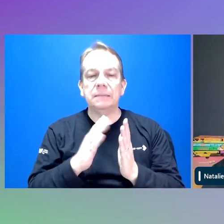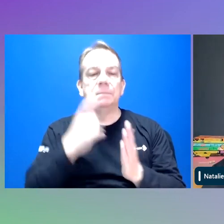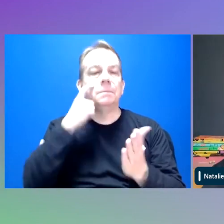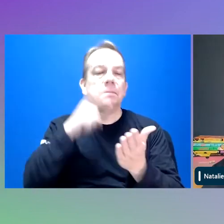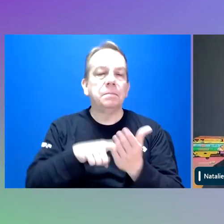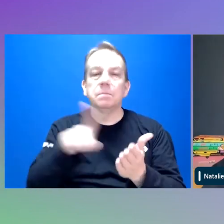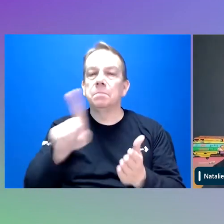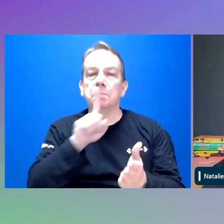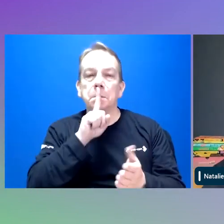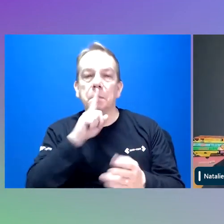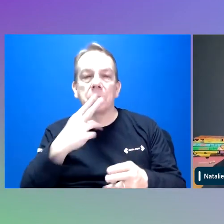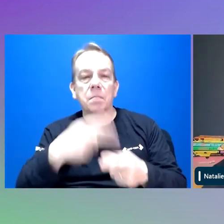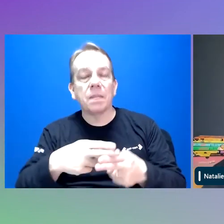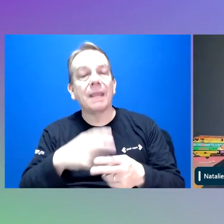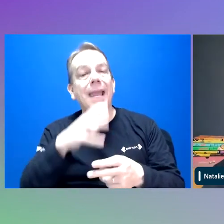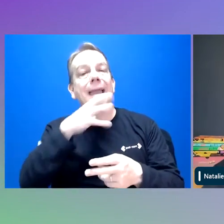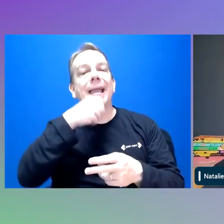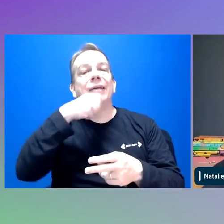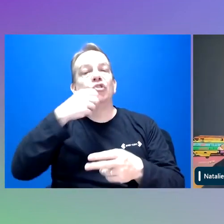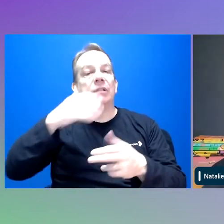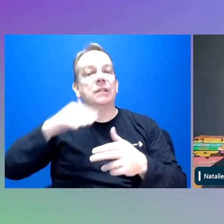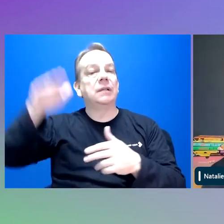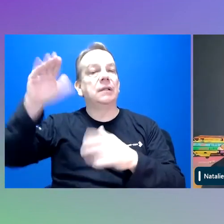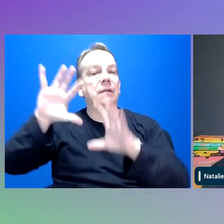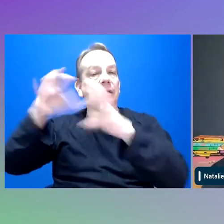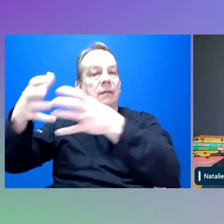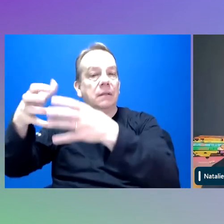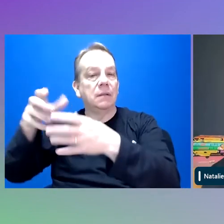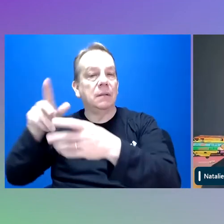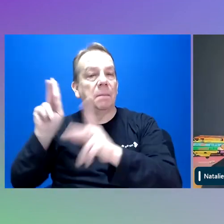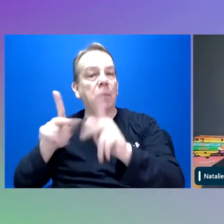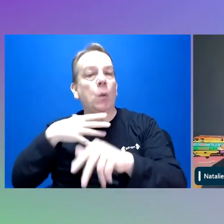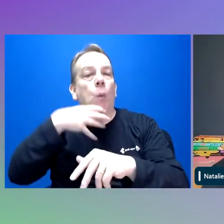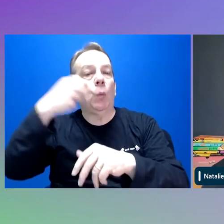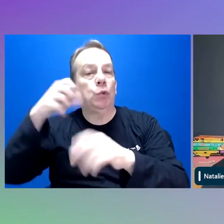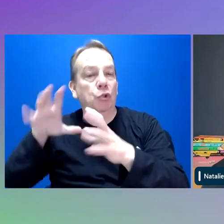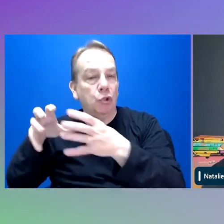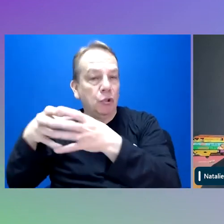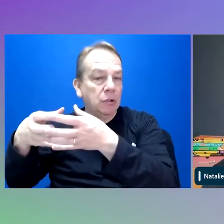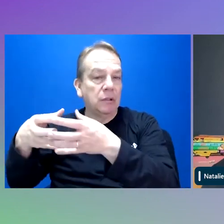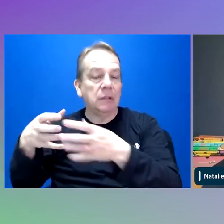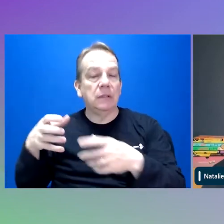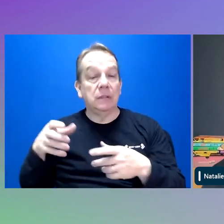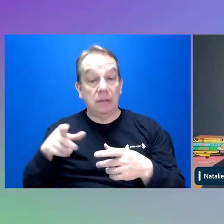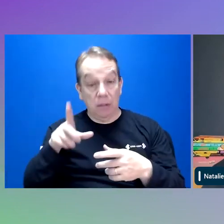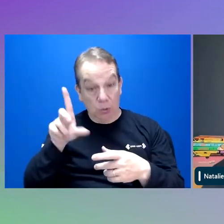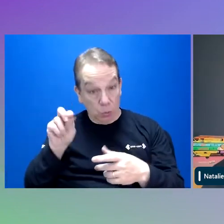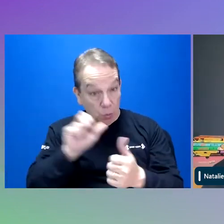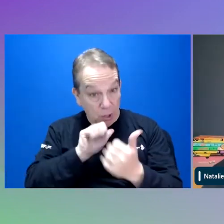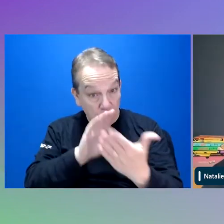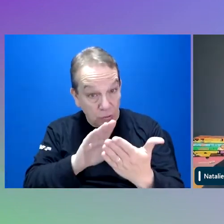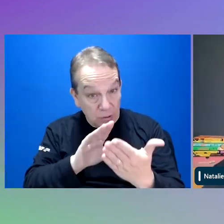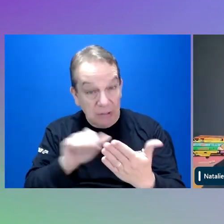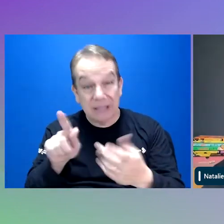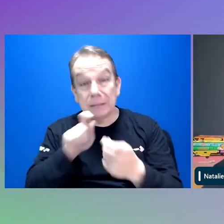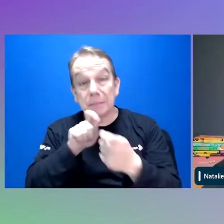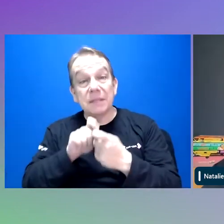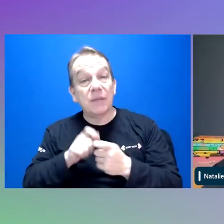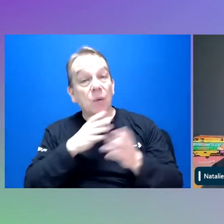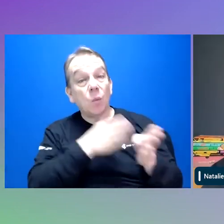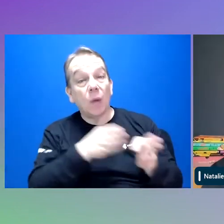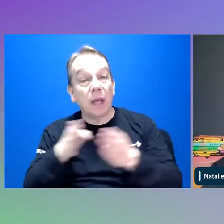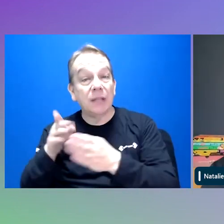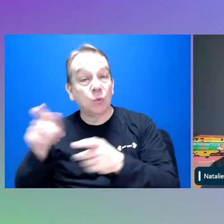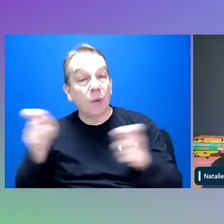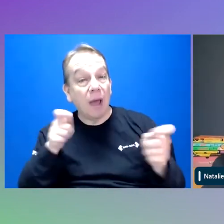weren't mentioning aging populations in your client body, and he wanted to know if that's something you're addressing. Are there any specific ways you're addressing